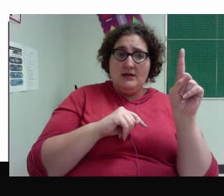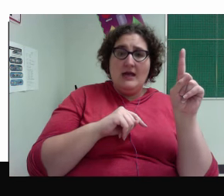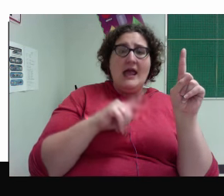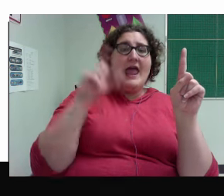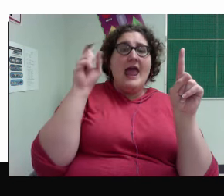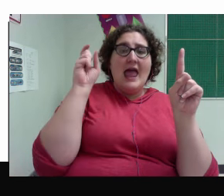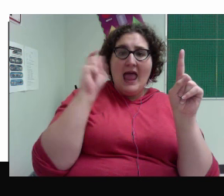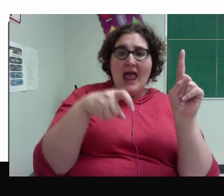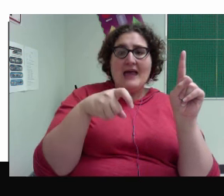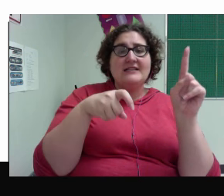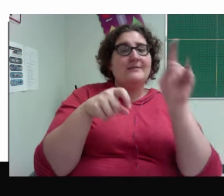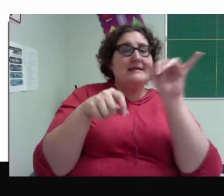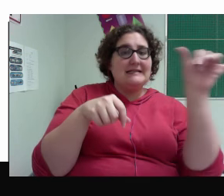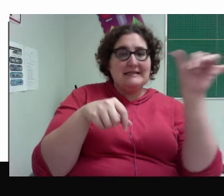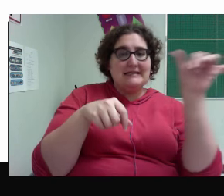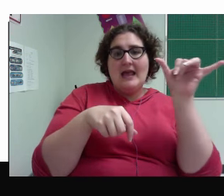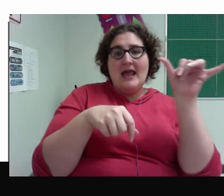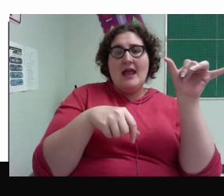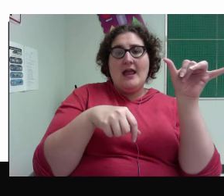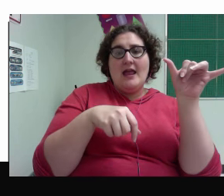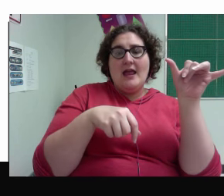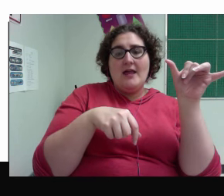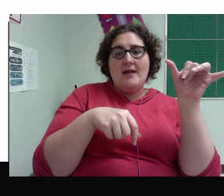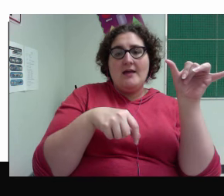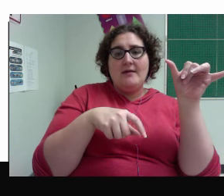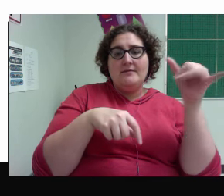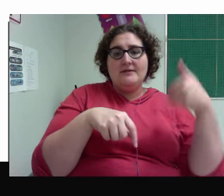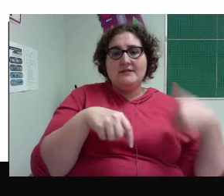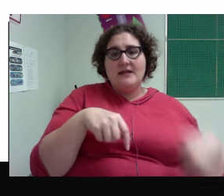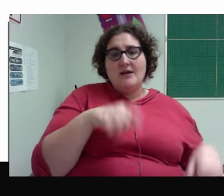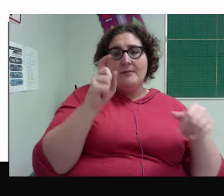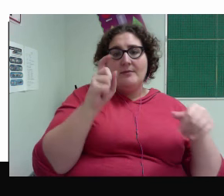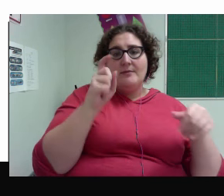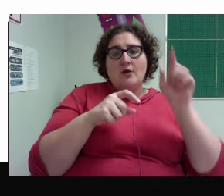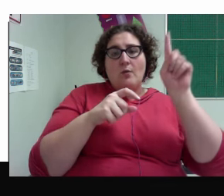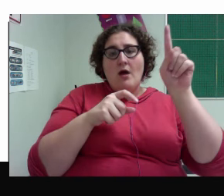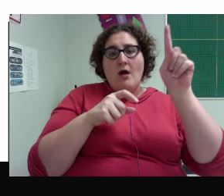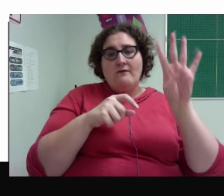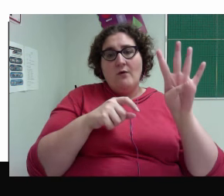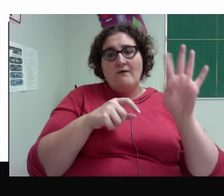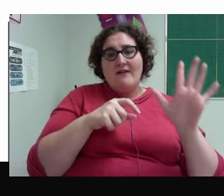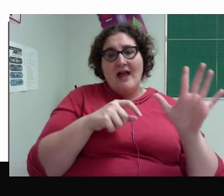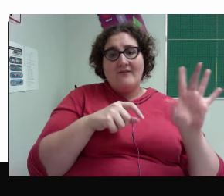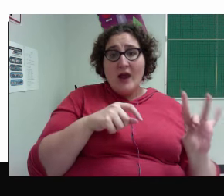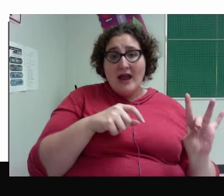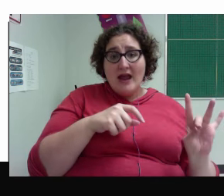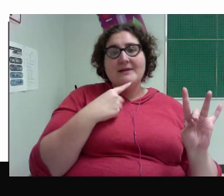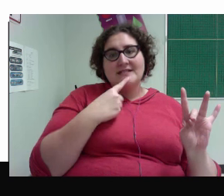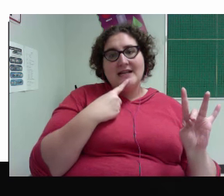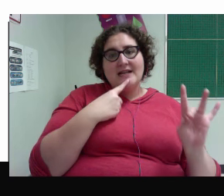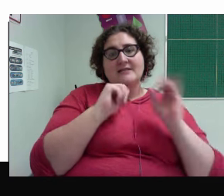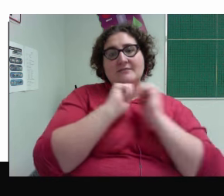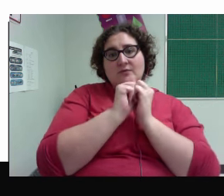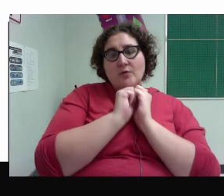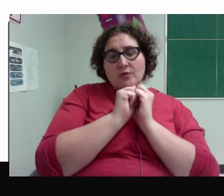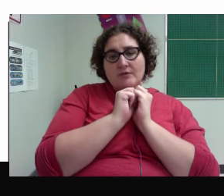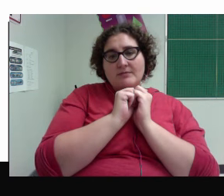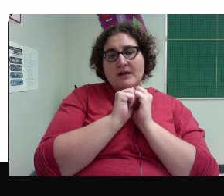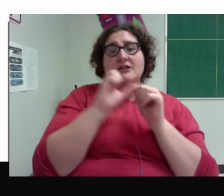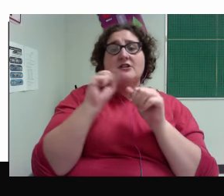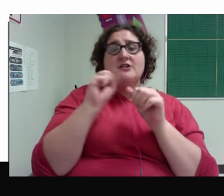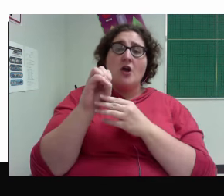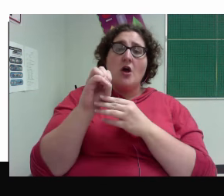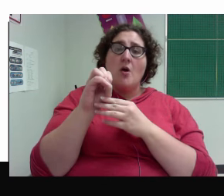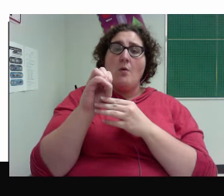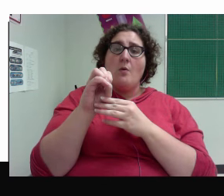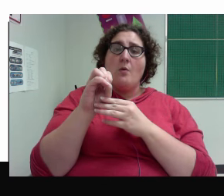it has to be on the same side of the transversal, so I know I'm either looking at 1, 4, 5, or 8, but it says in corresponding positions. So since this